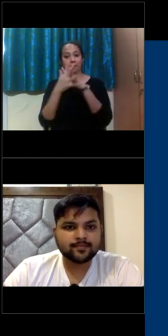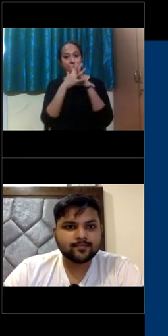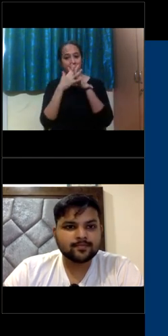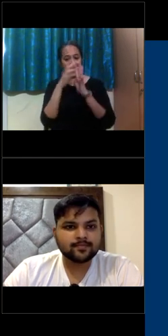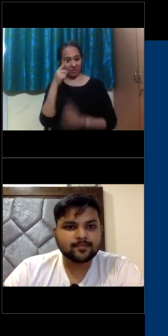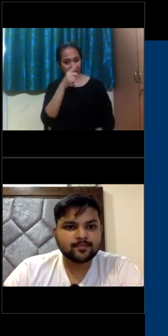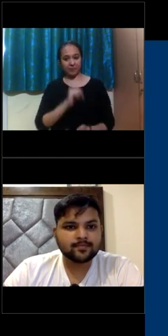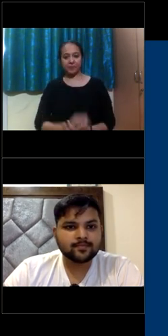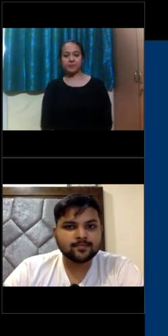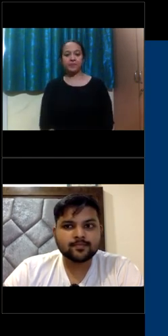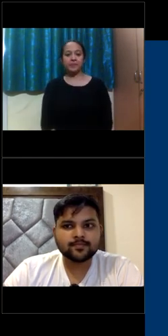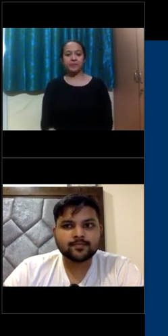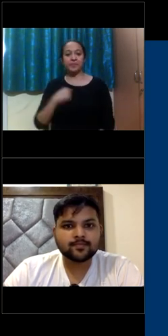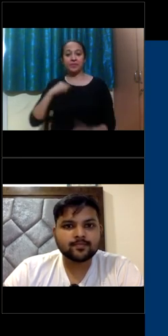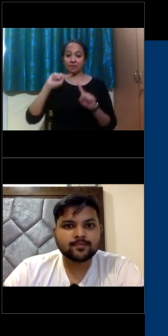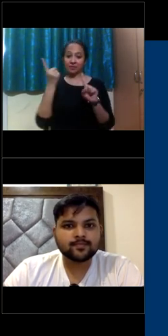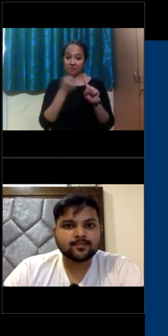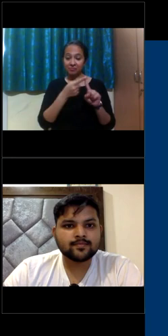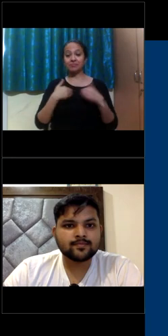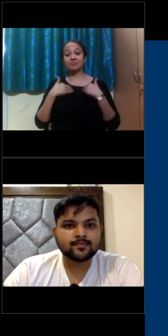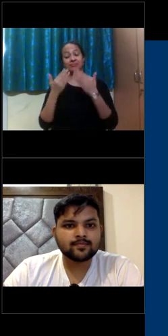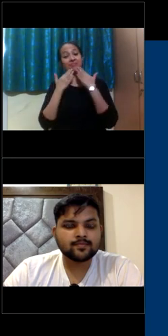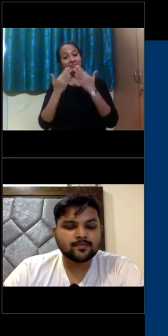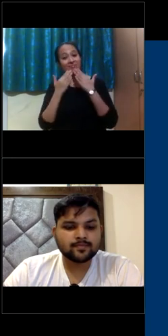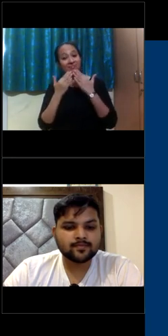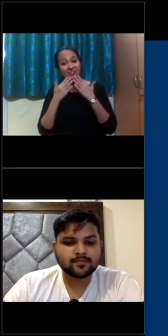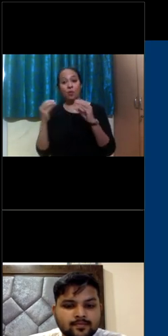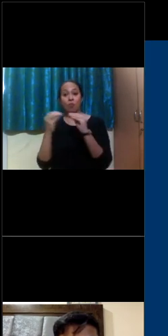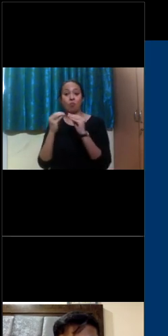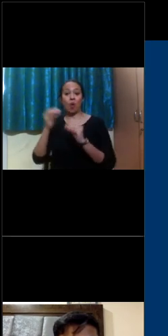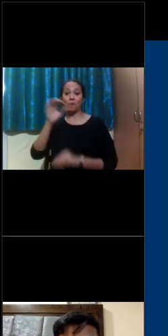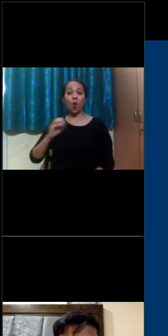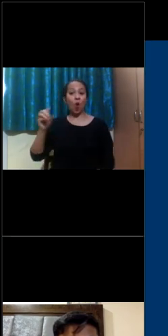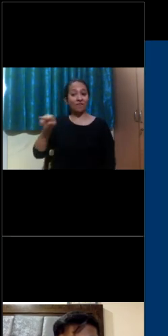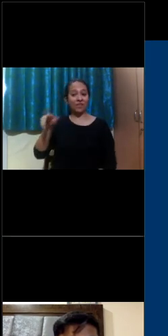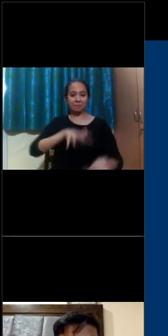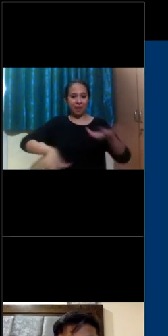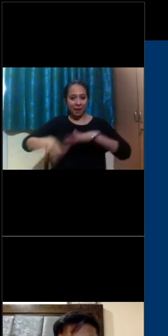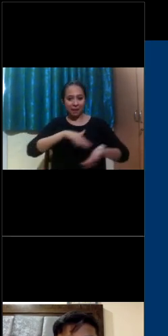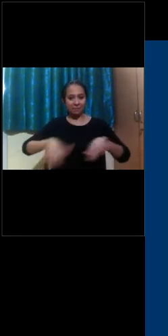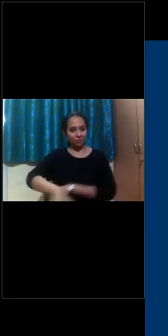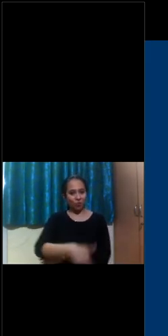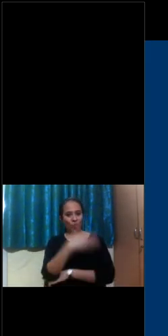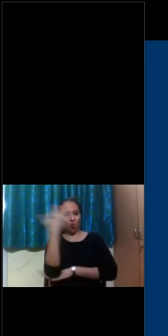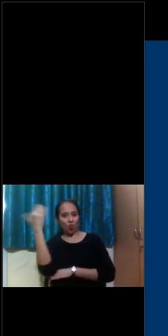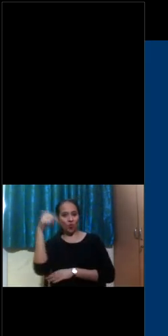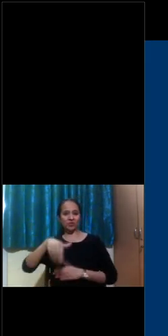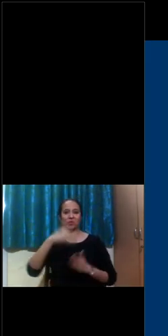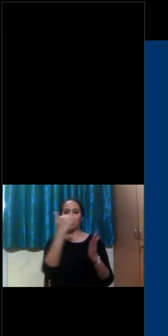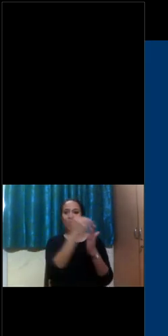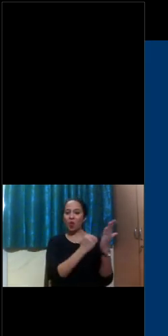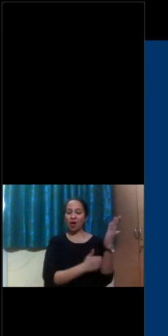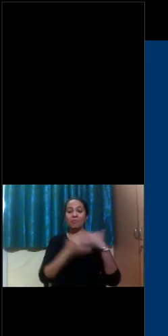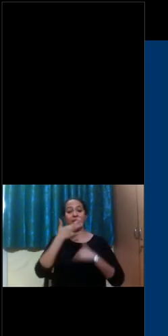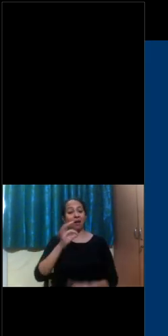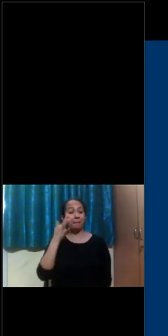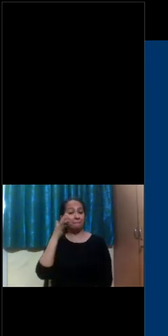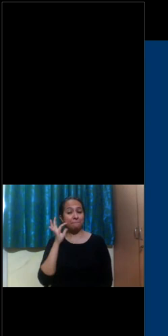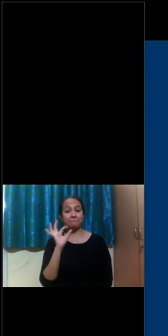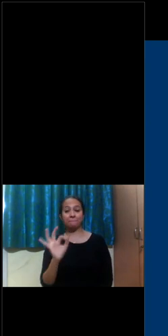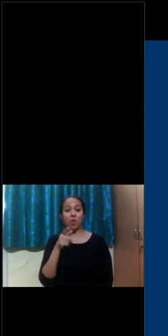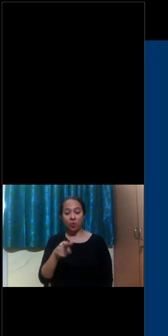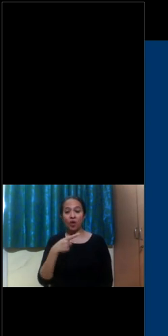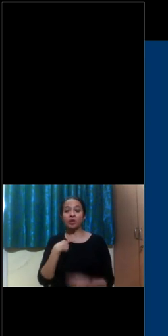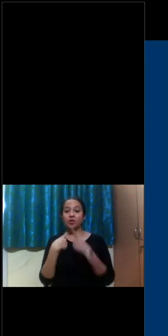And first to thank EducationUSA Mumbai office for organizing this event. It's really important as we talk about